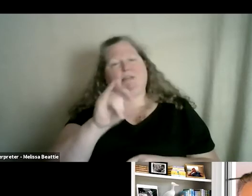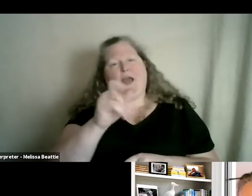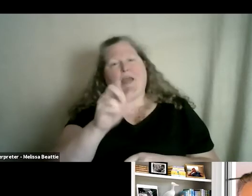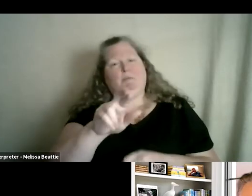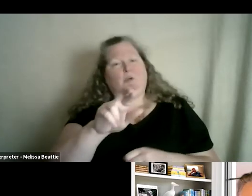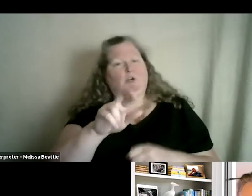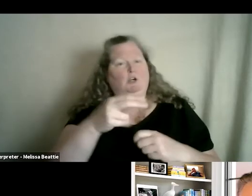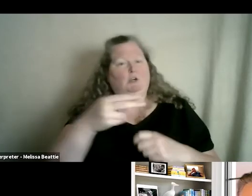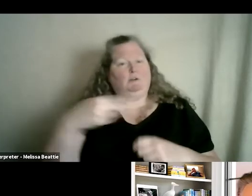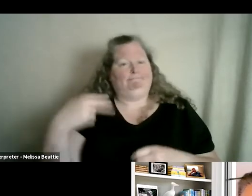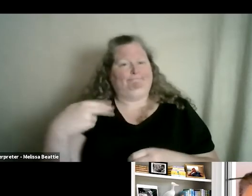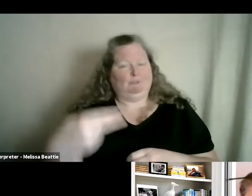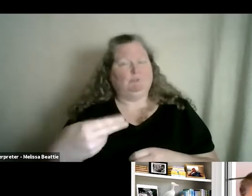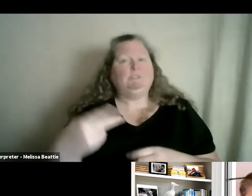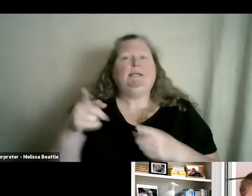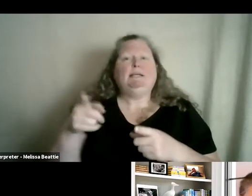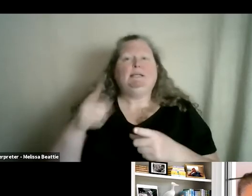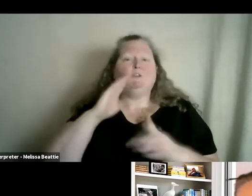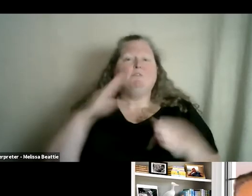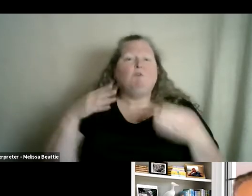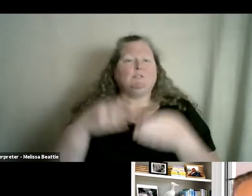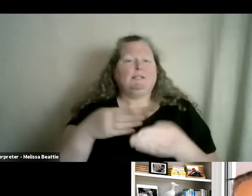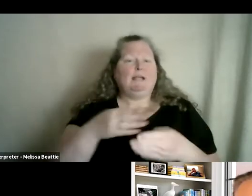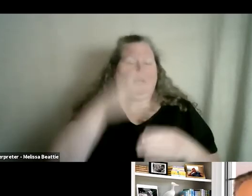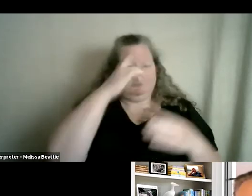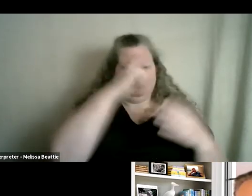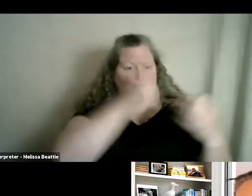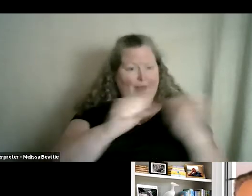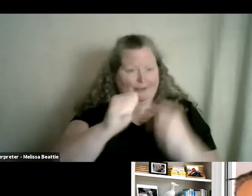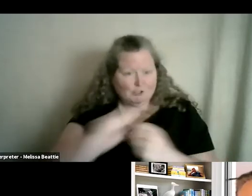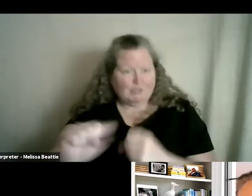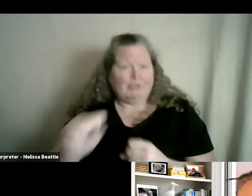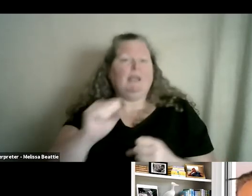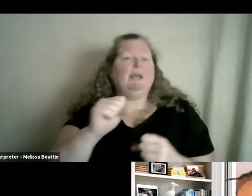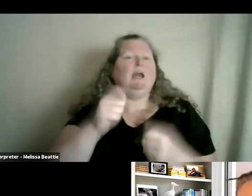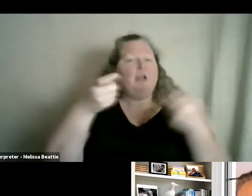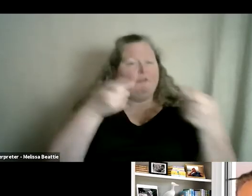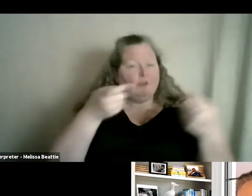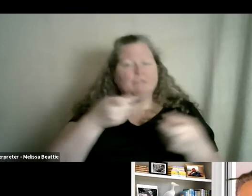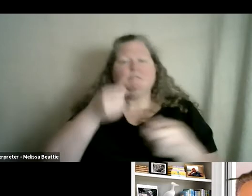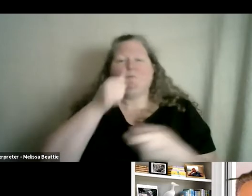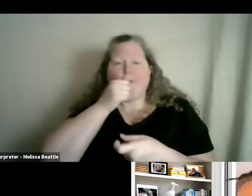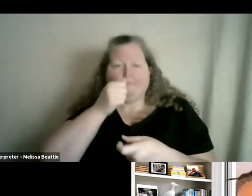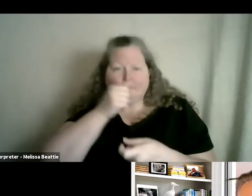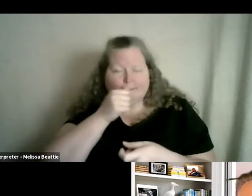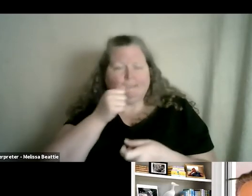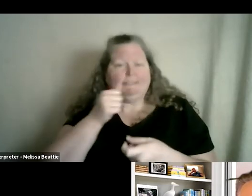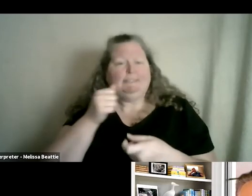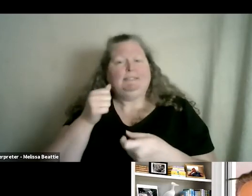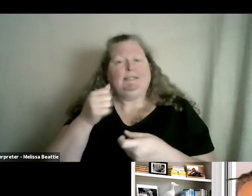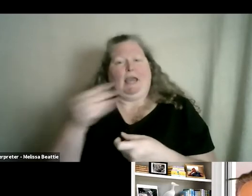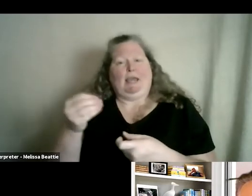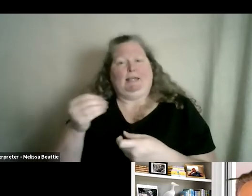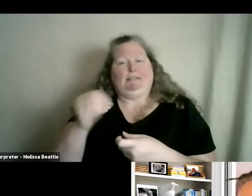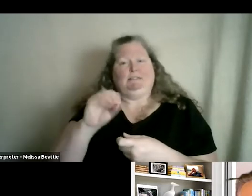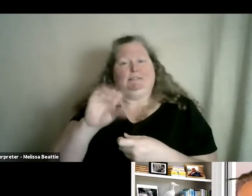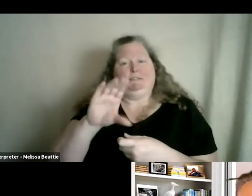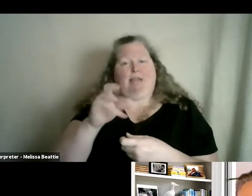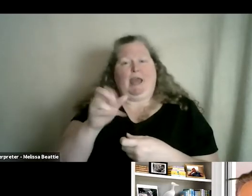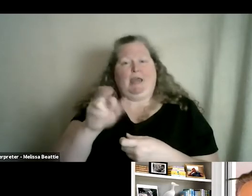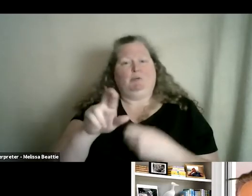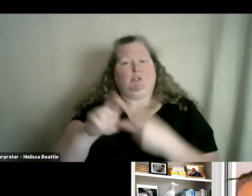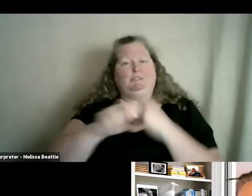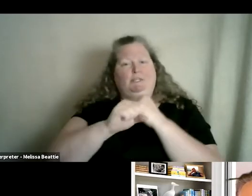firm's consulting practice, focusing on strategy, governance, privacy, IT value creation, and cybersecurity value